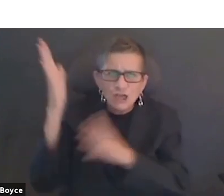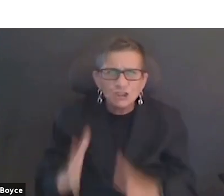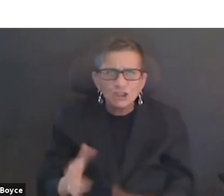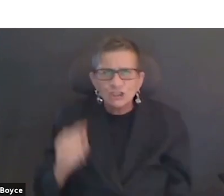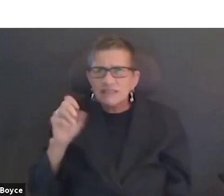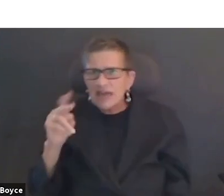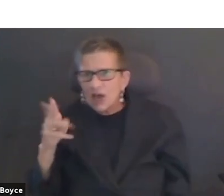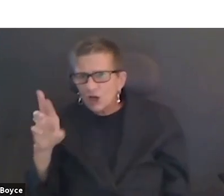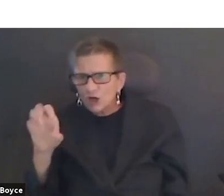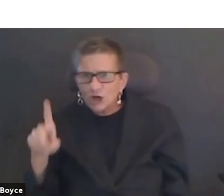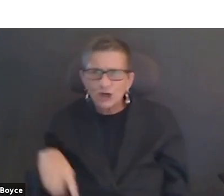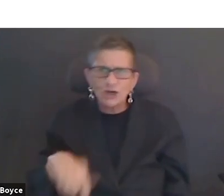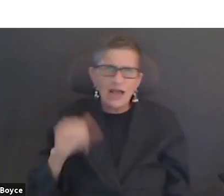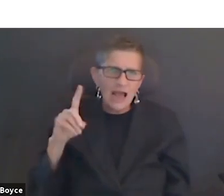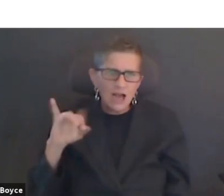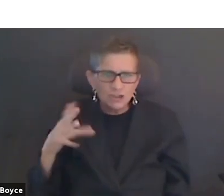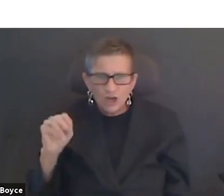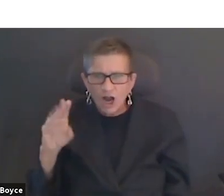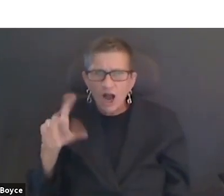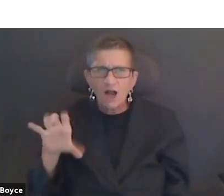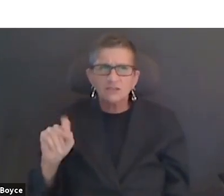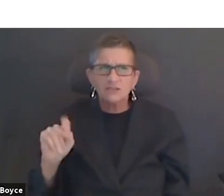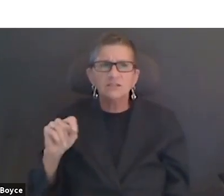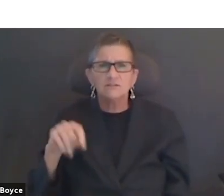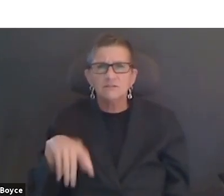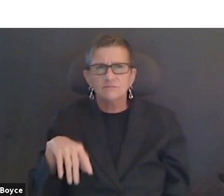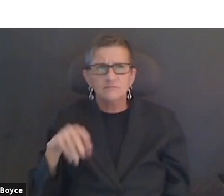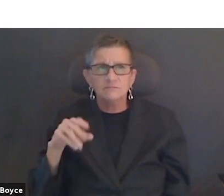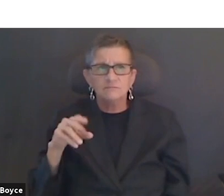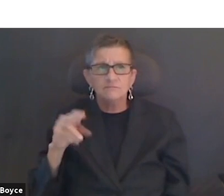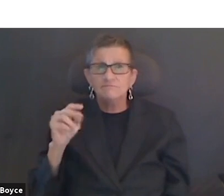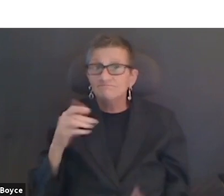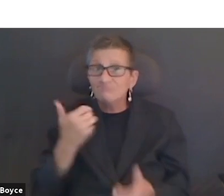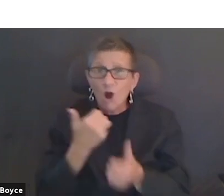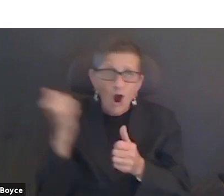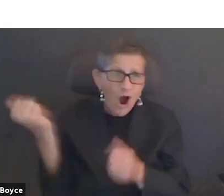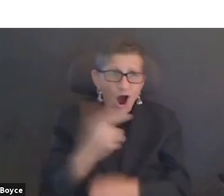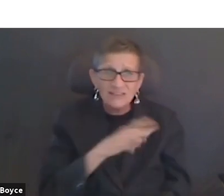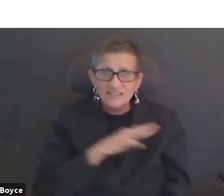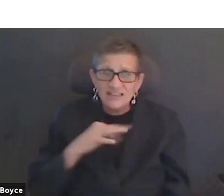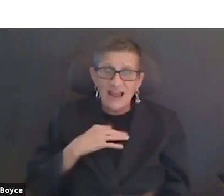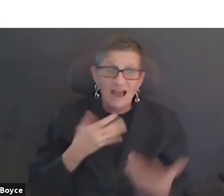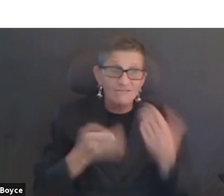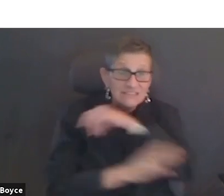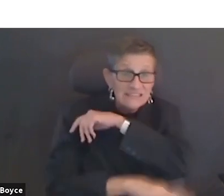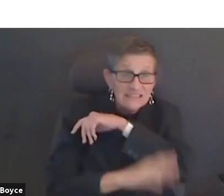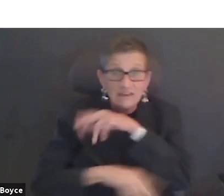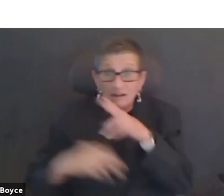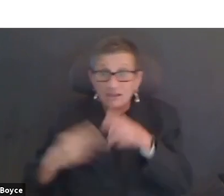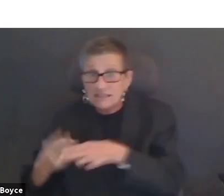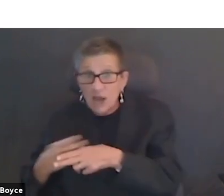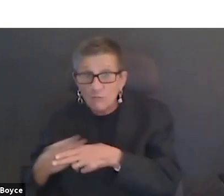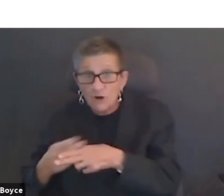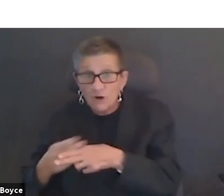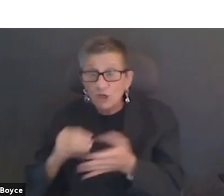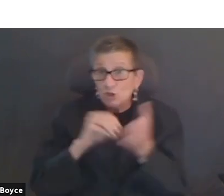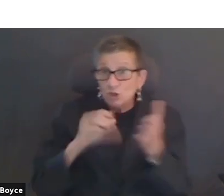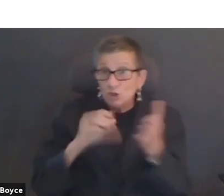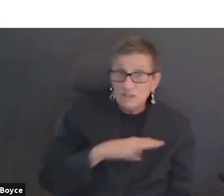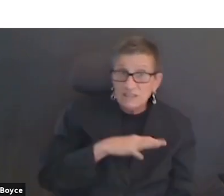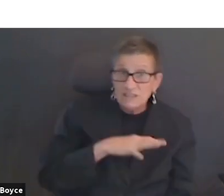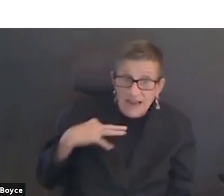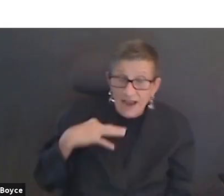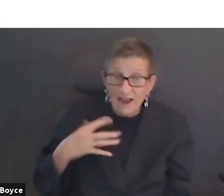or non-tenured, adjunct, also every type of staff member, seasonal, temporary, student